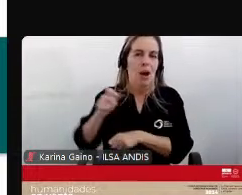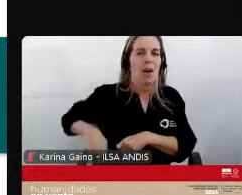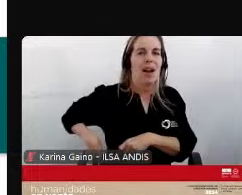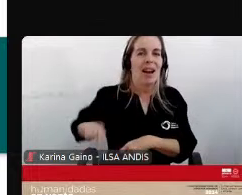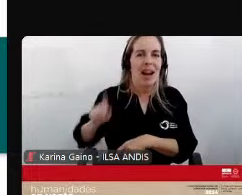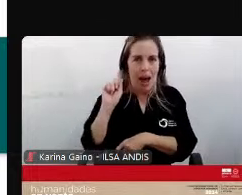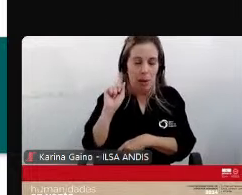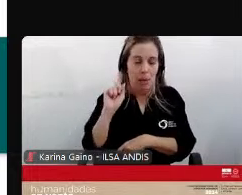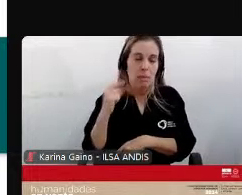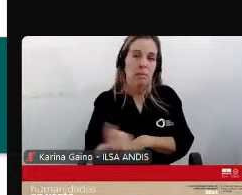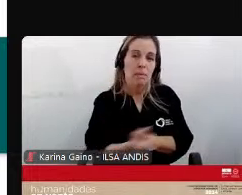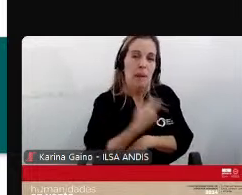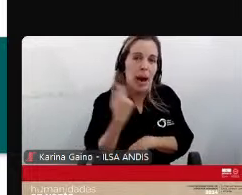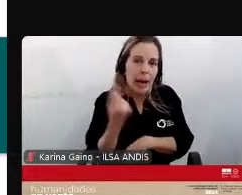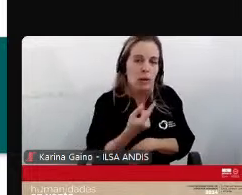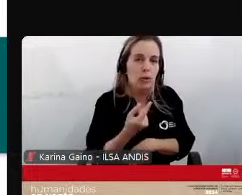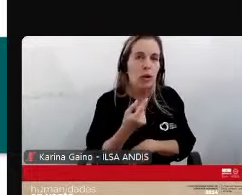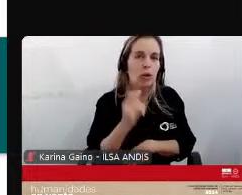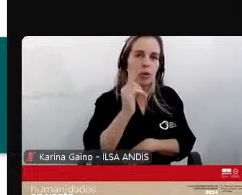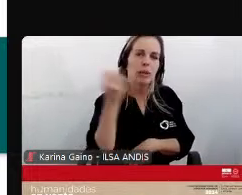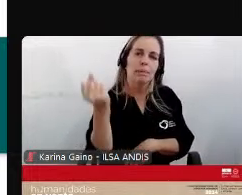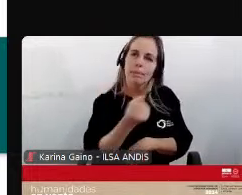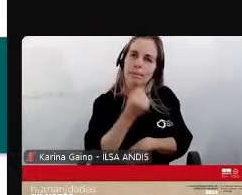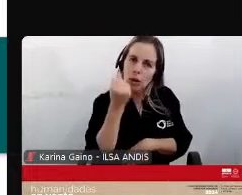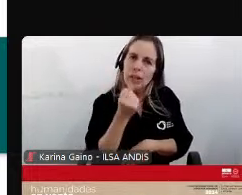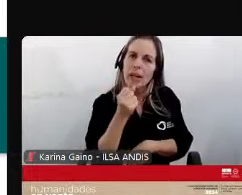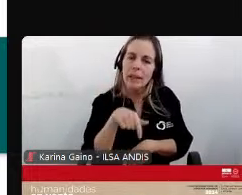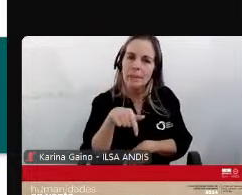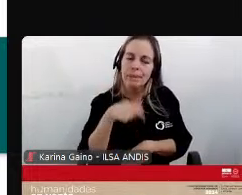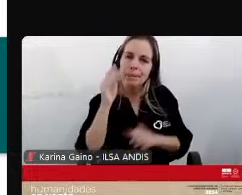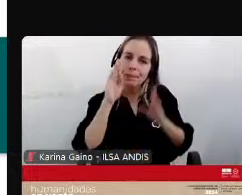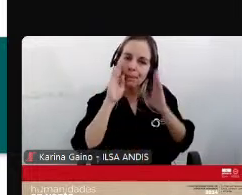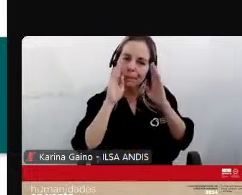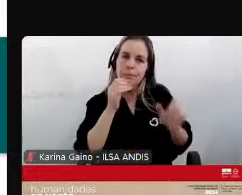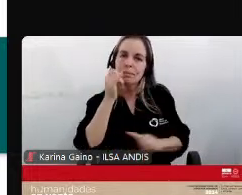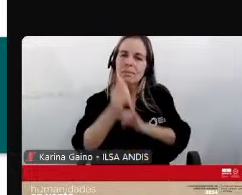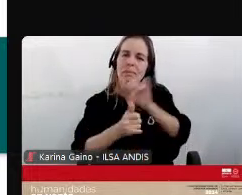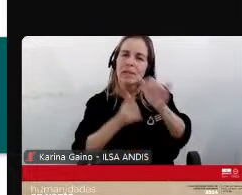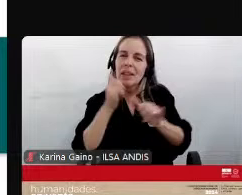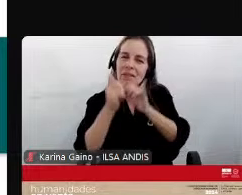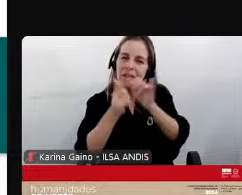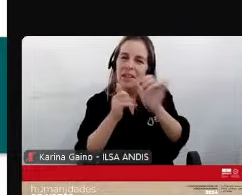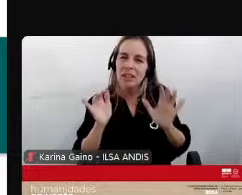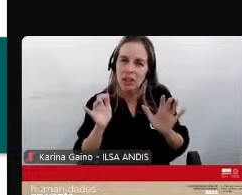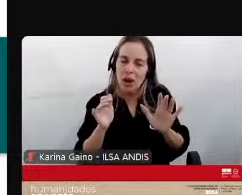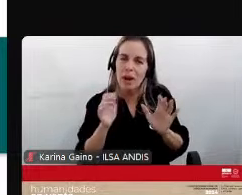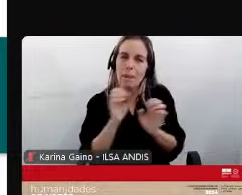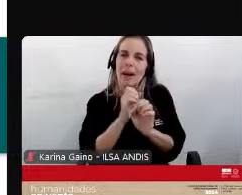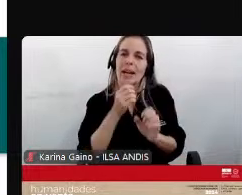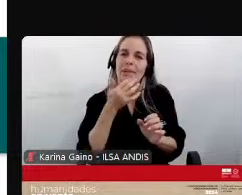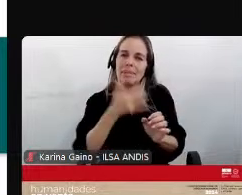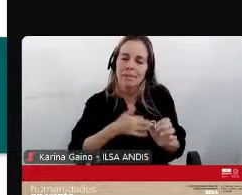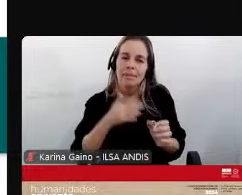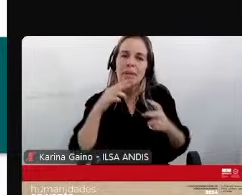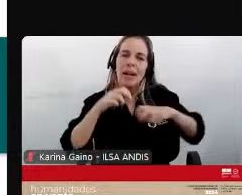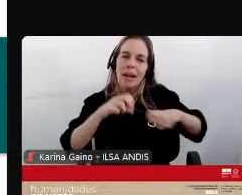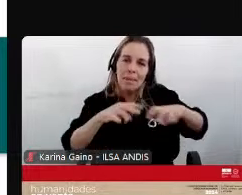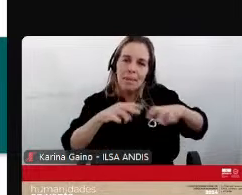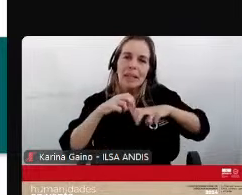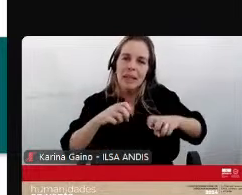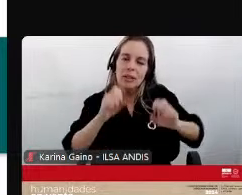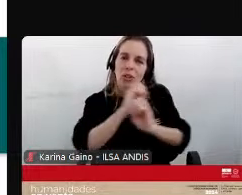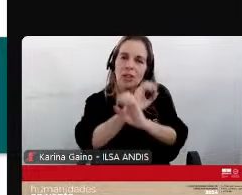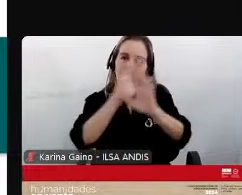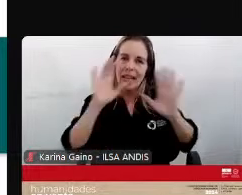those definitions so that there's credibility for the research, and so that there's consistency in terms of how we're